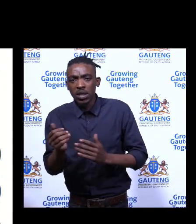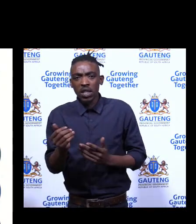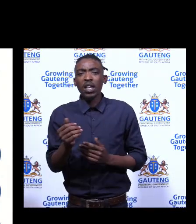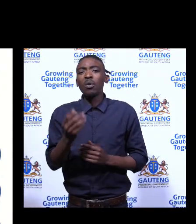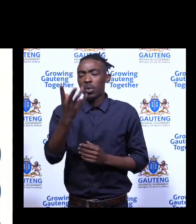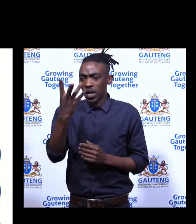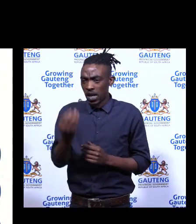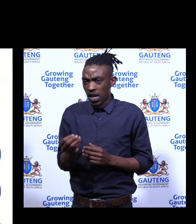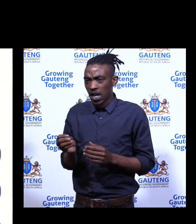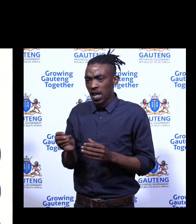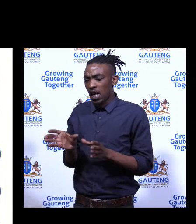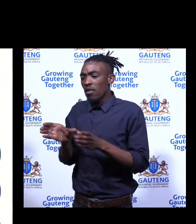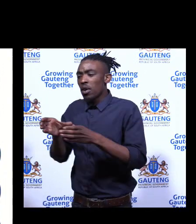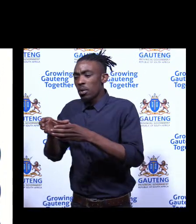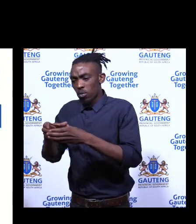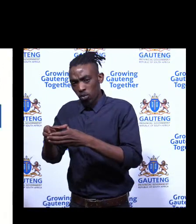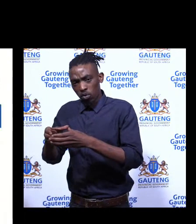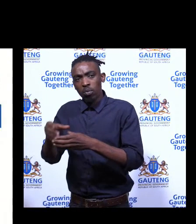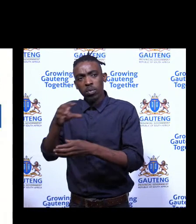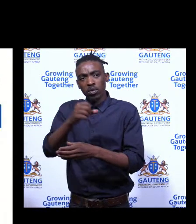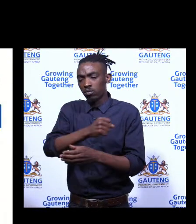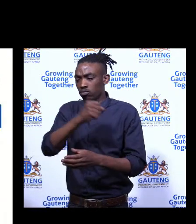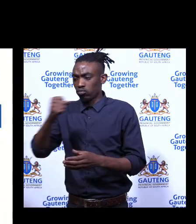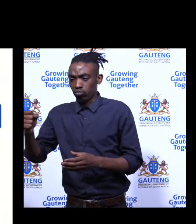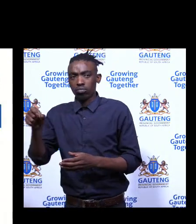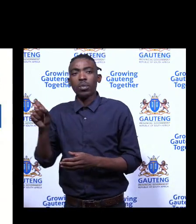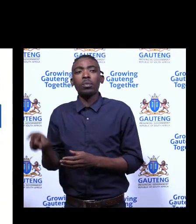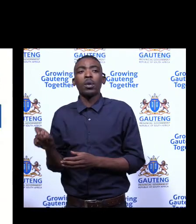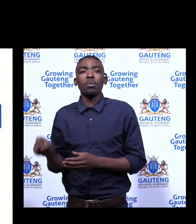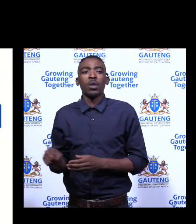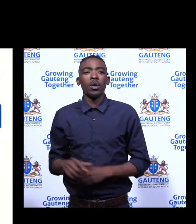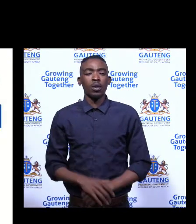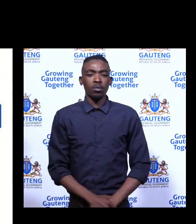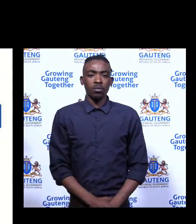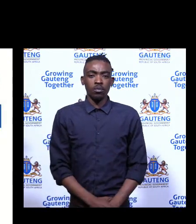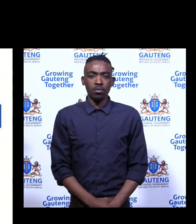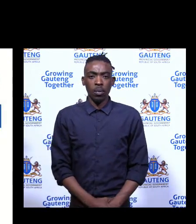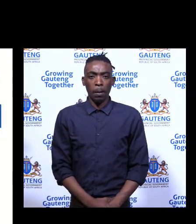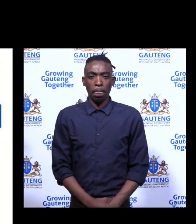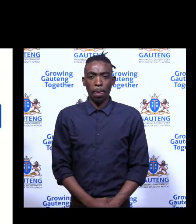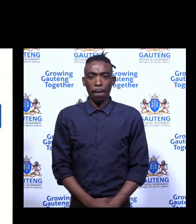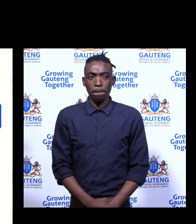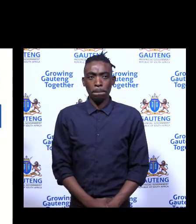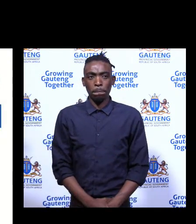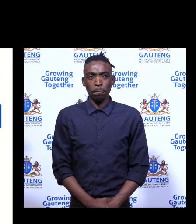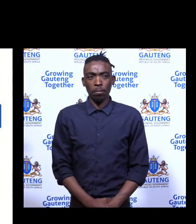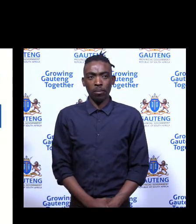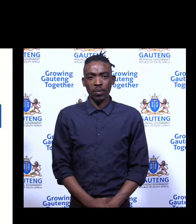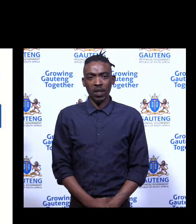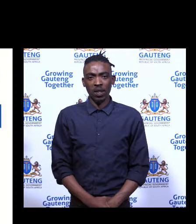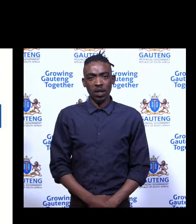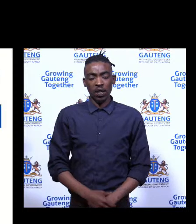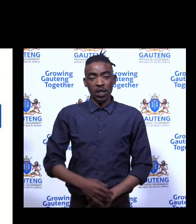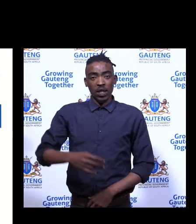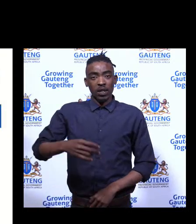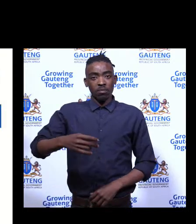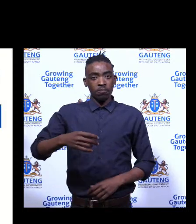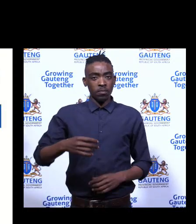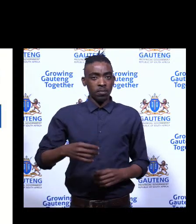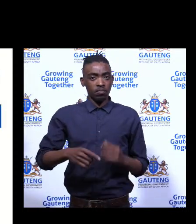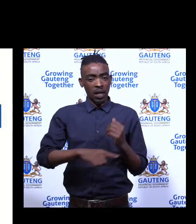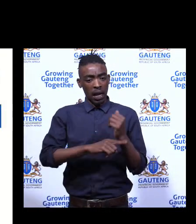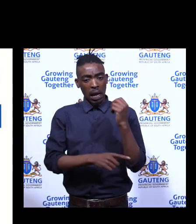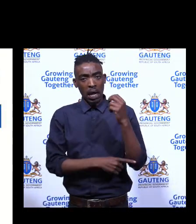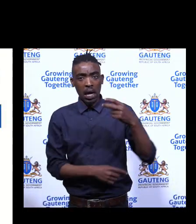the Department of Health. So my few last third will be talking